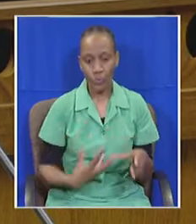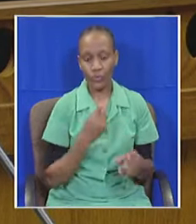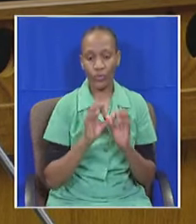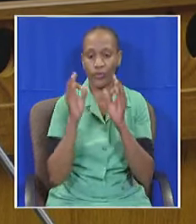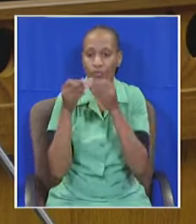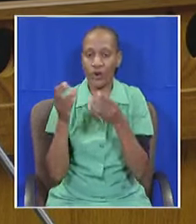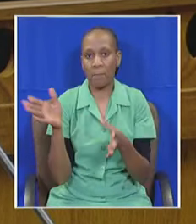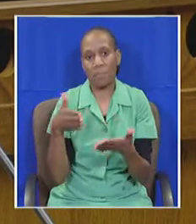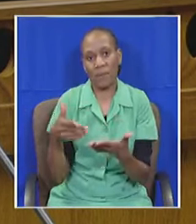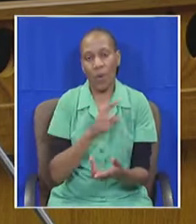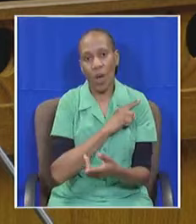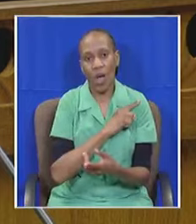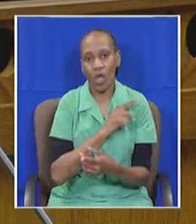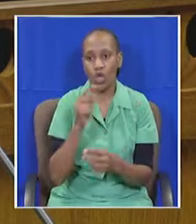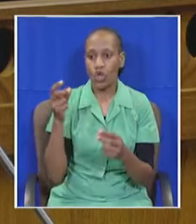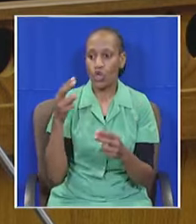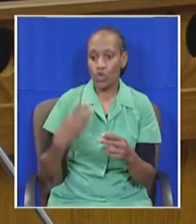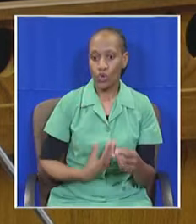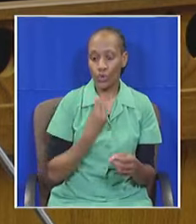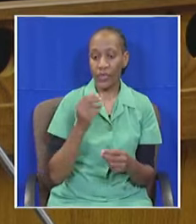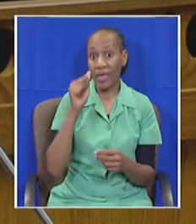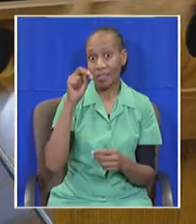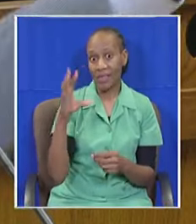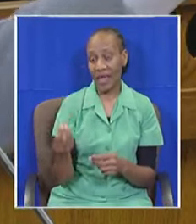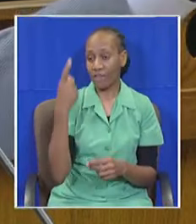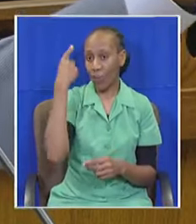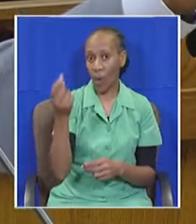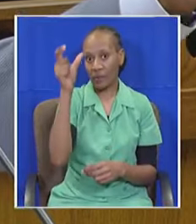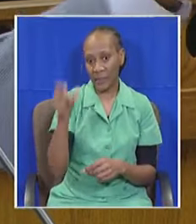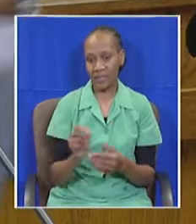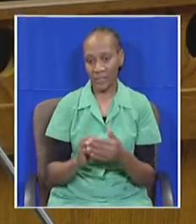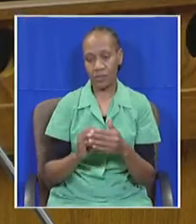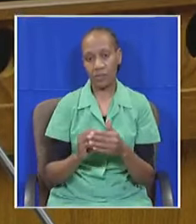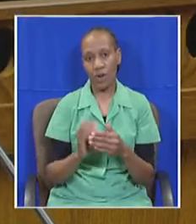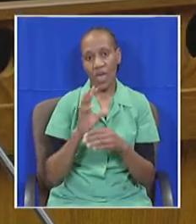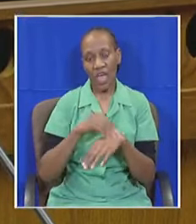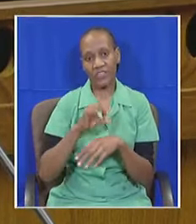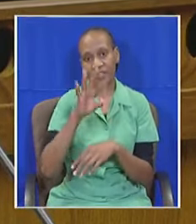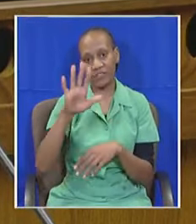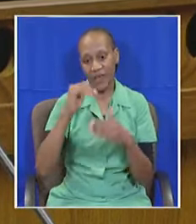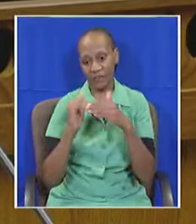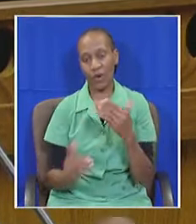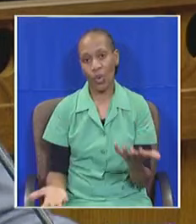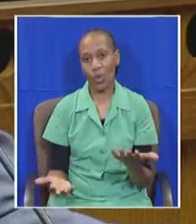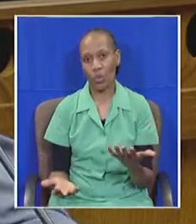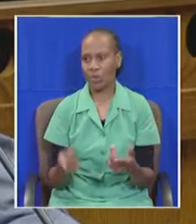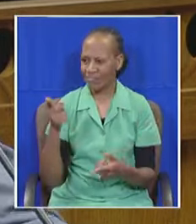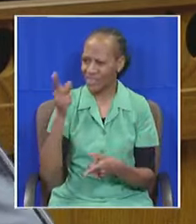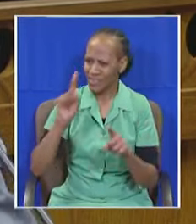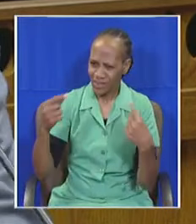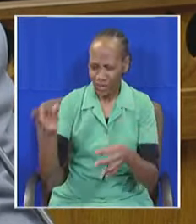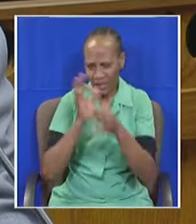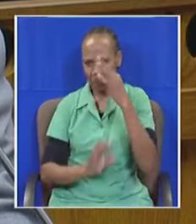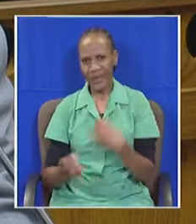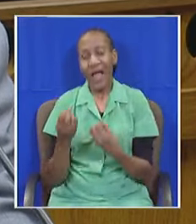has got only one young person below the age of 35. But he wouldn't tell us, as to how many young people in the IFP